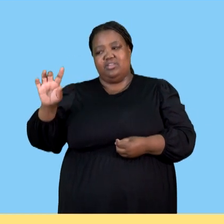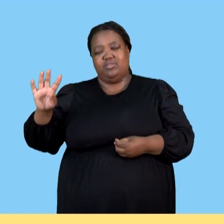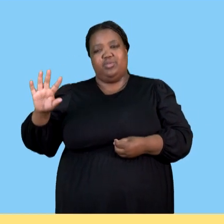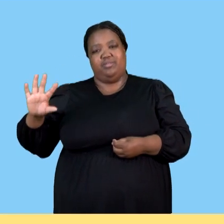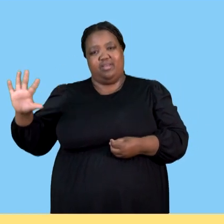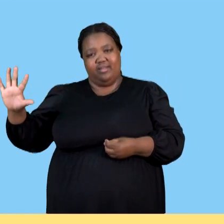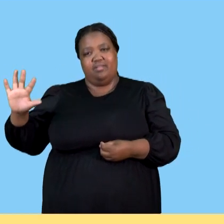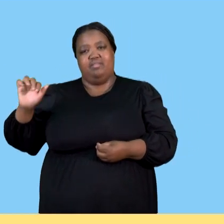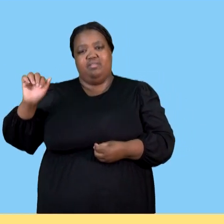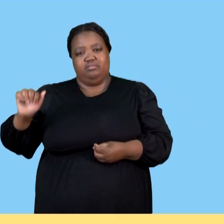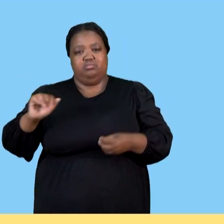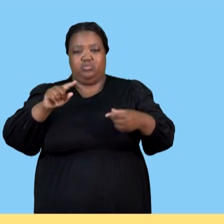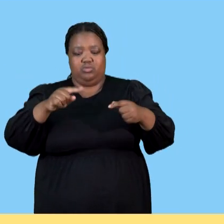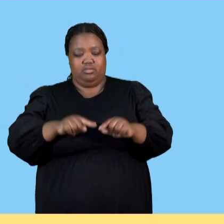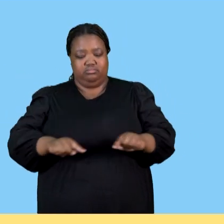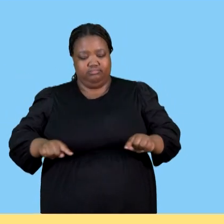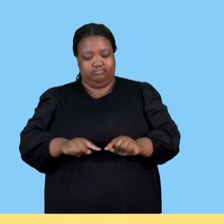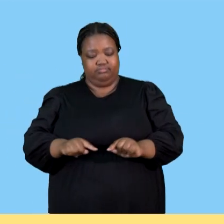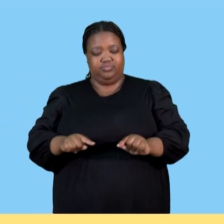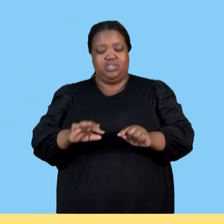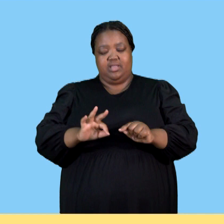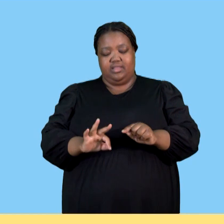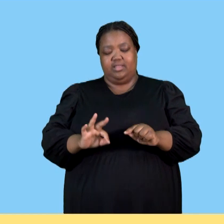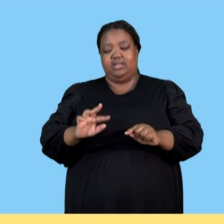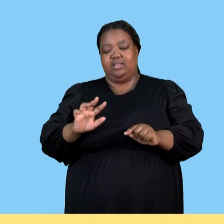39,745. So I'll come here at the bottom,